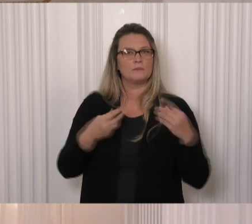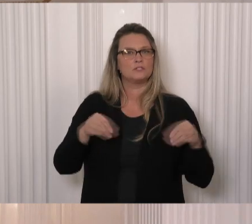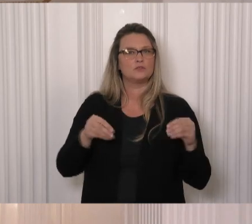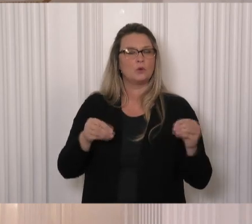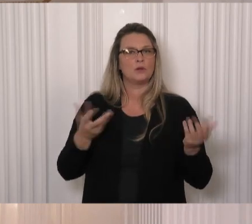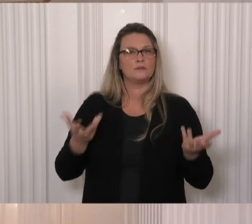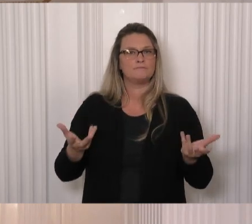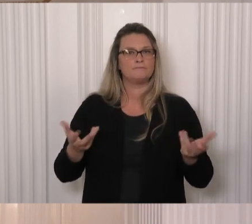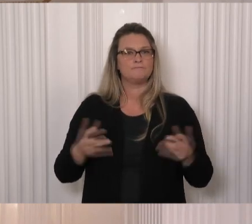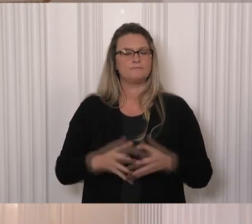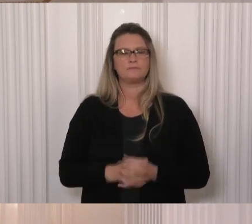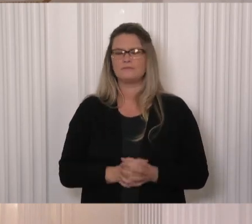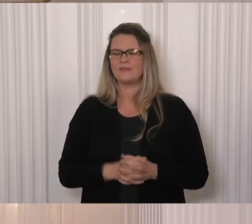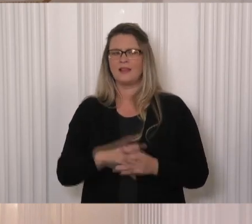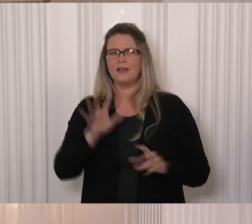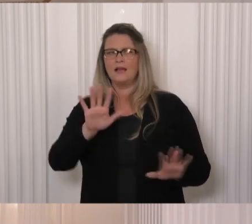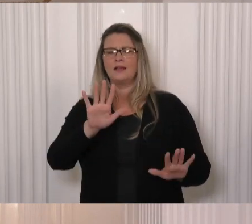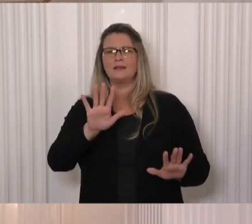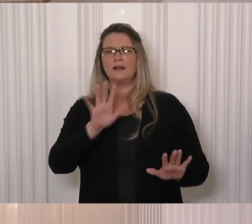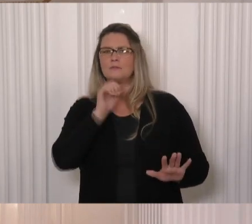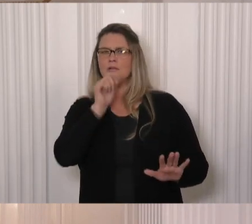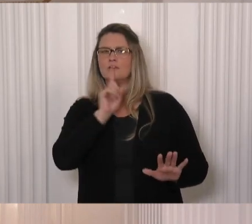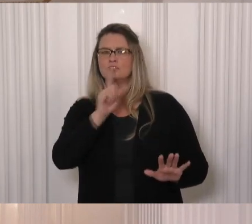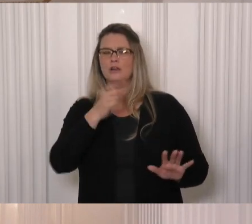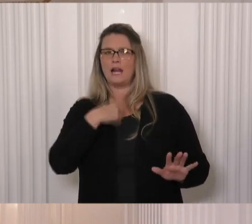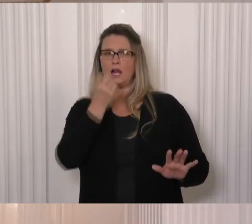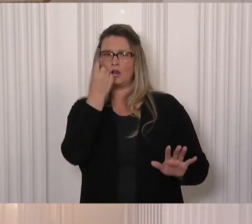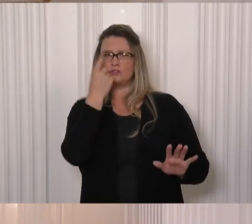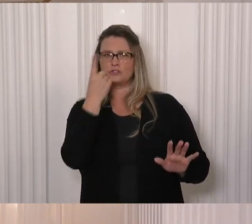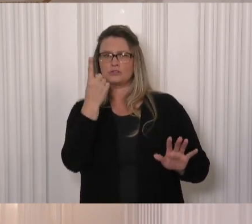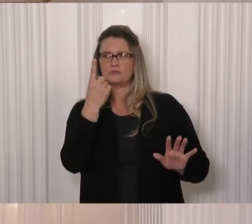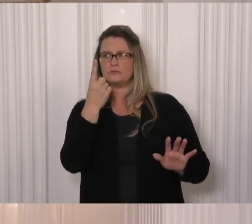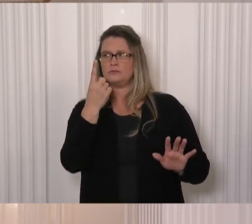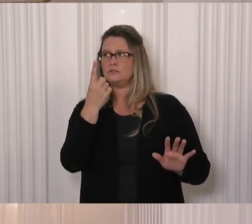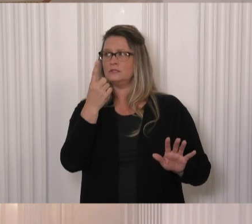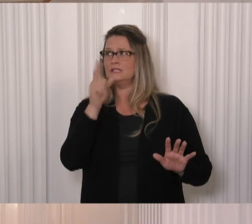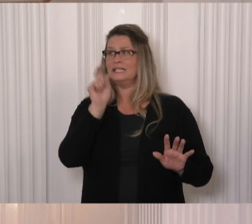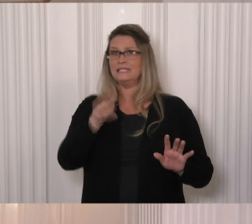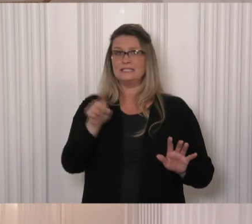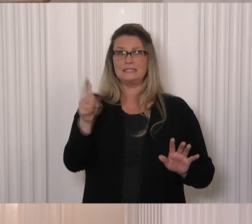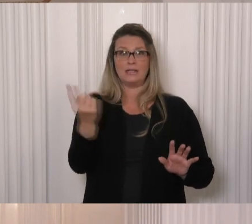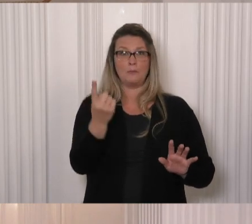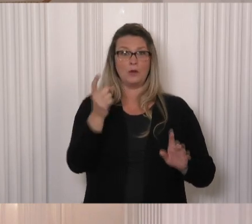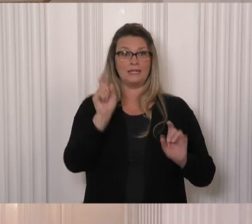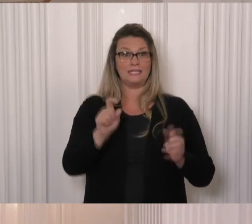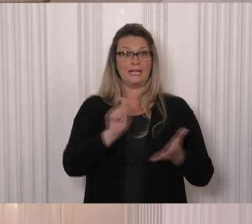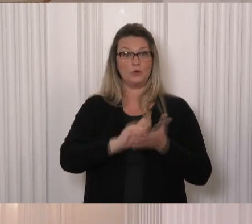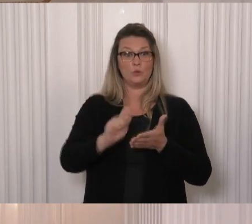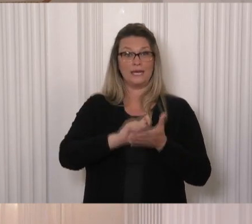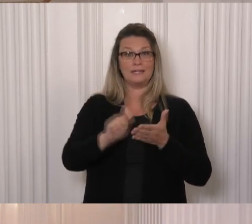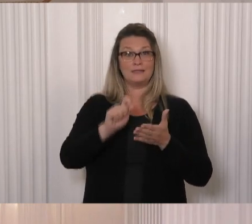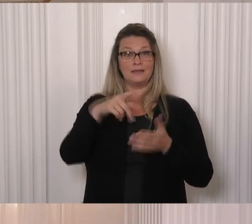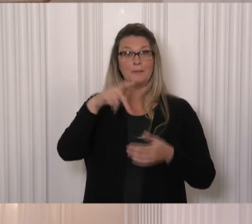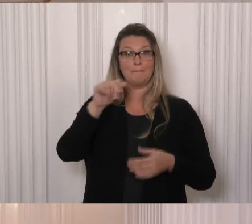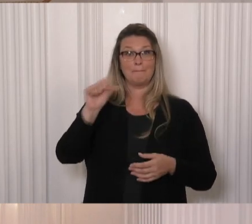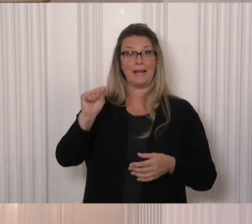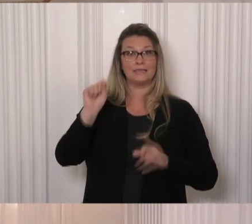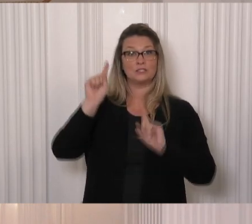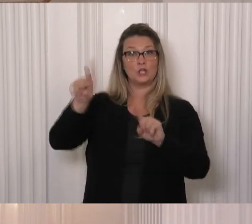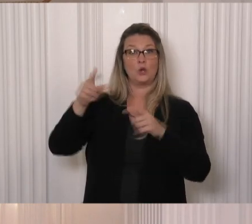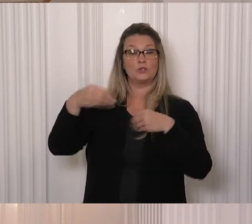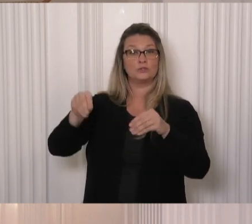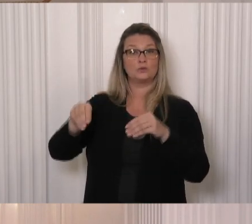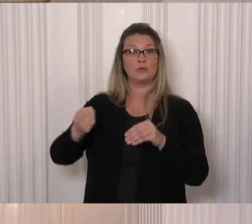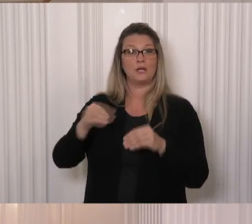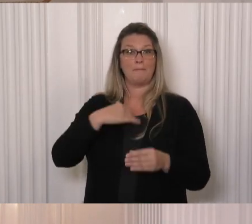I'm not sure I heard the last part of that. Does someone need a written pass to go to the grocery store? Yes,